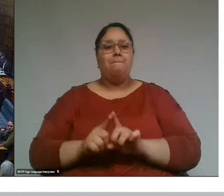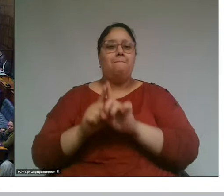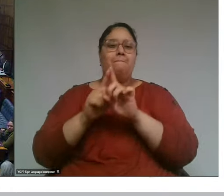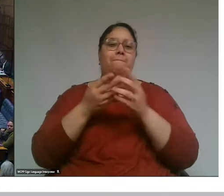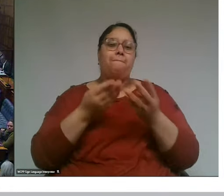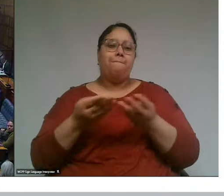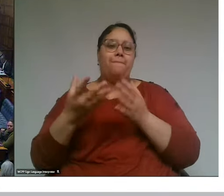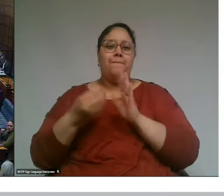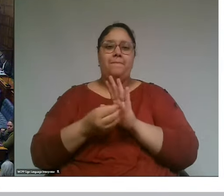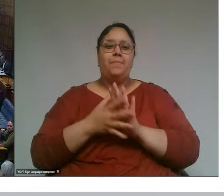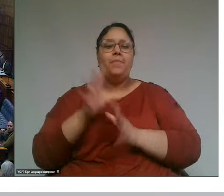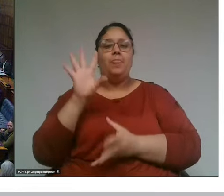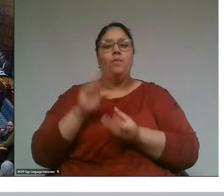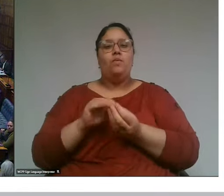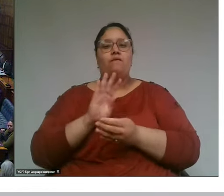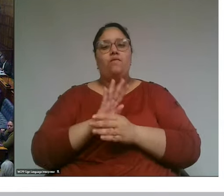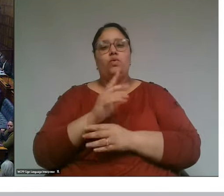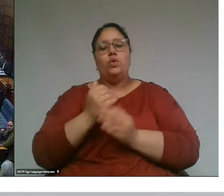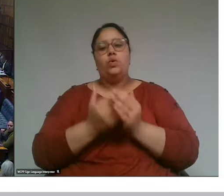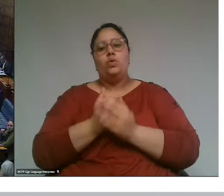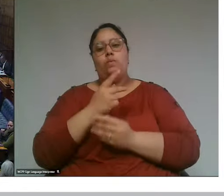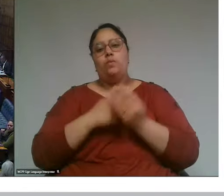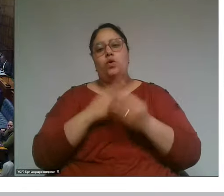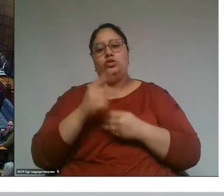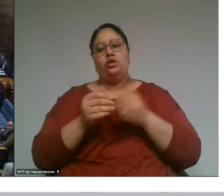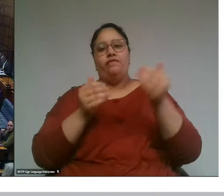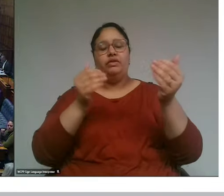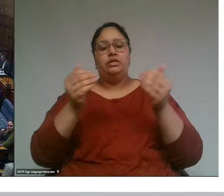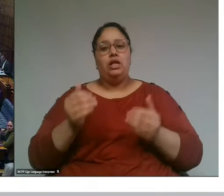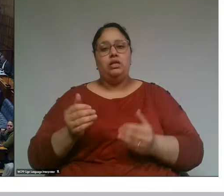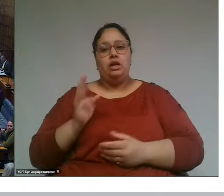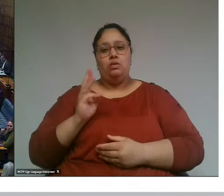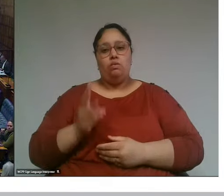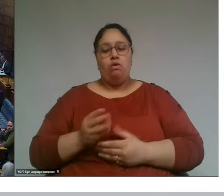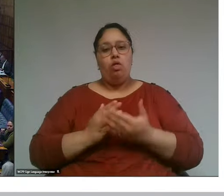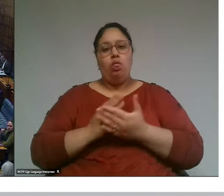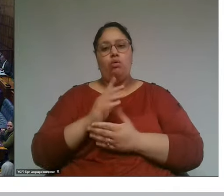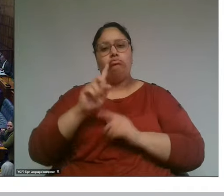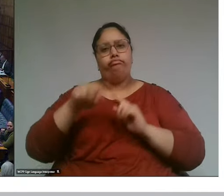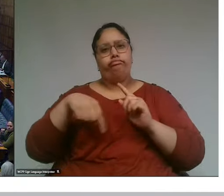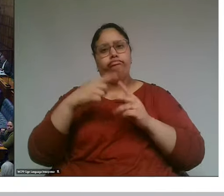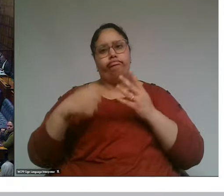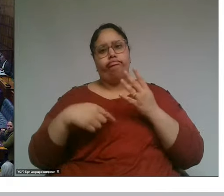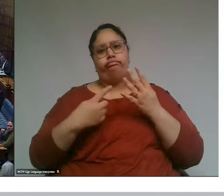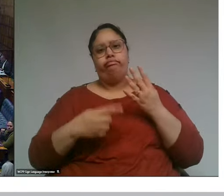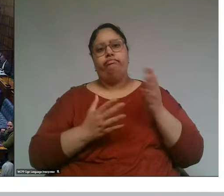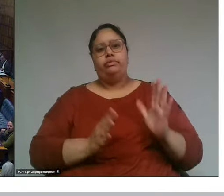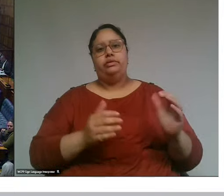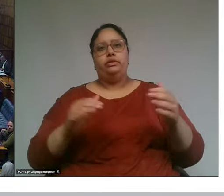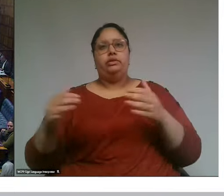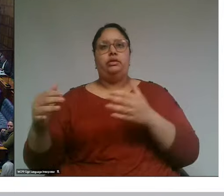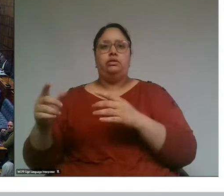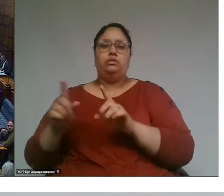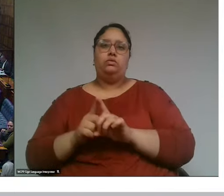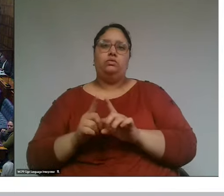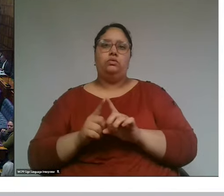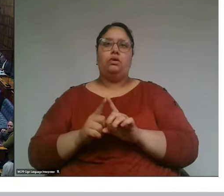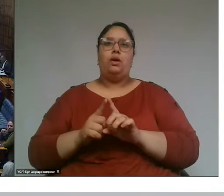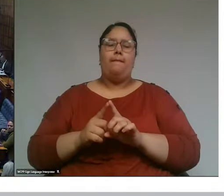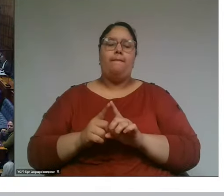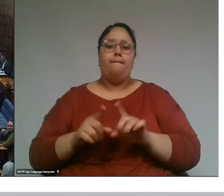a total of 14 new projects that were facilitated um across multiple sectors um with about